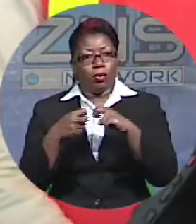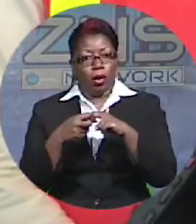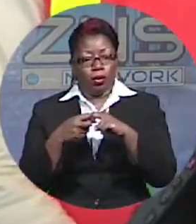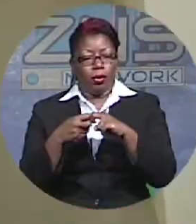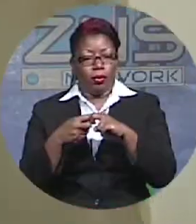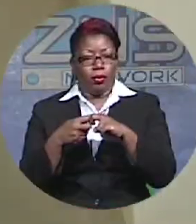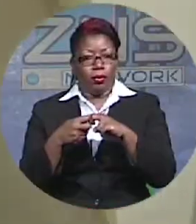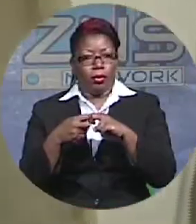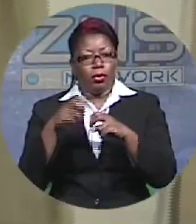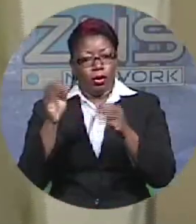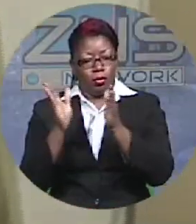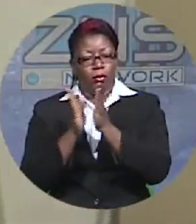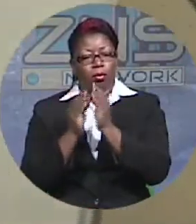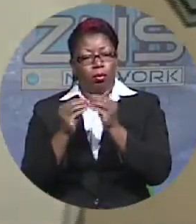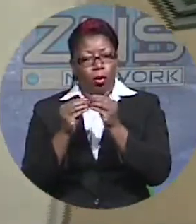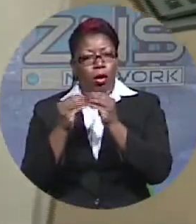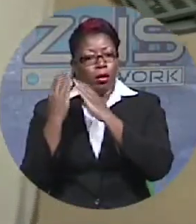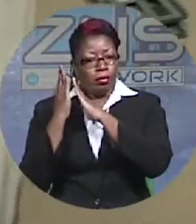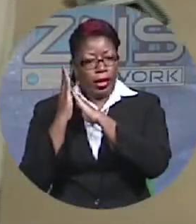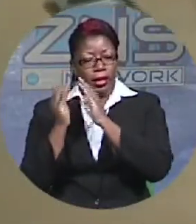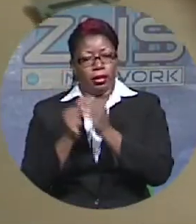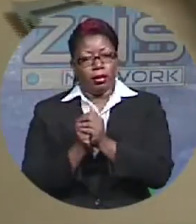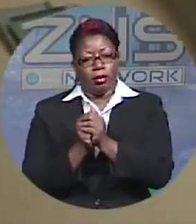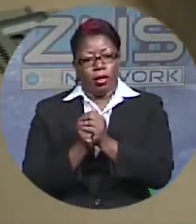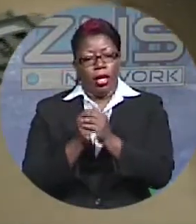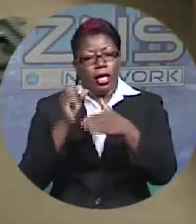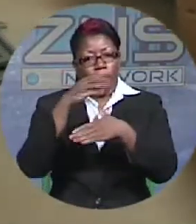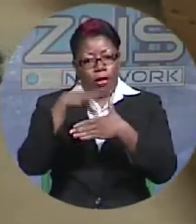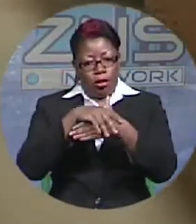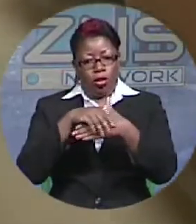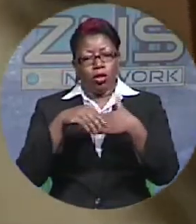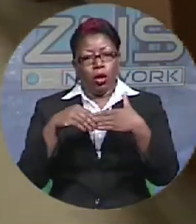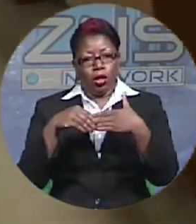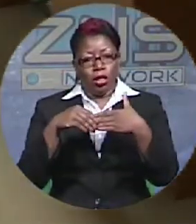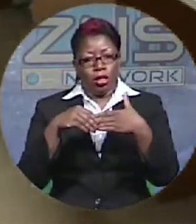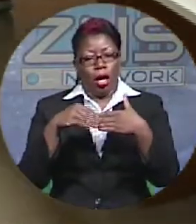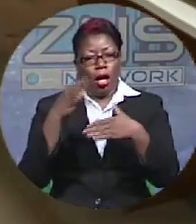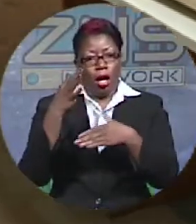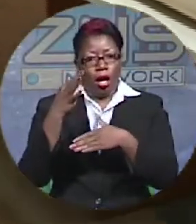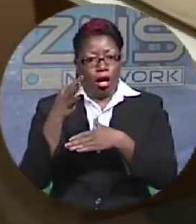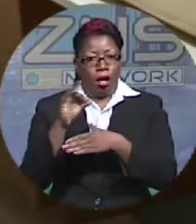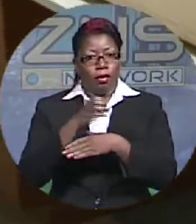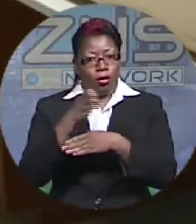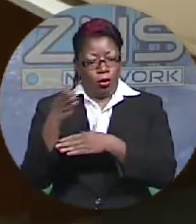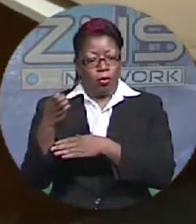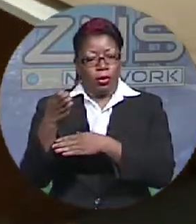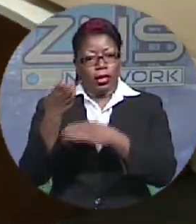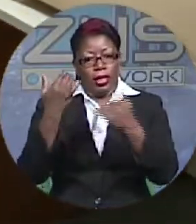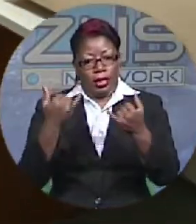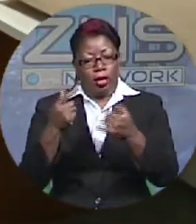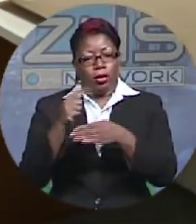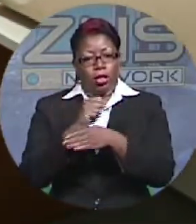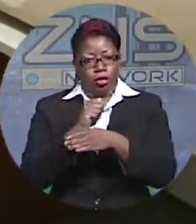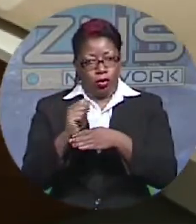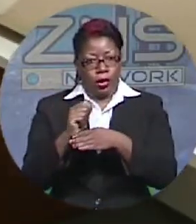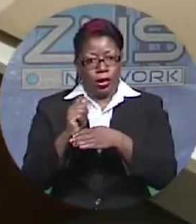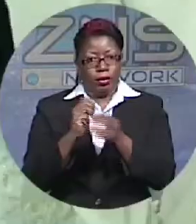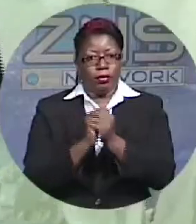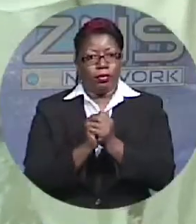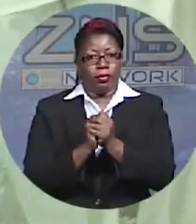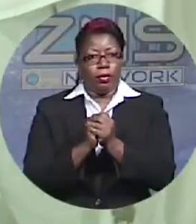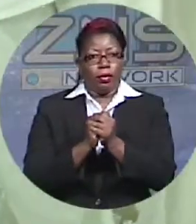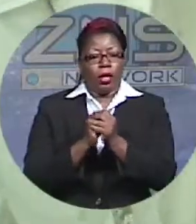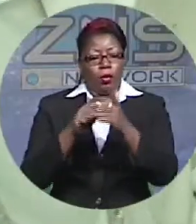we had. And with millions of dollars in equipment, the priority now for hospital officials is training. We started a critical